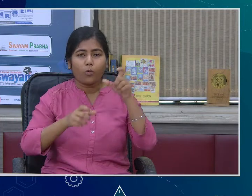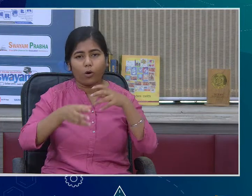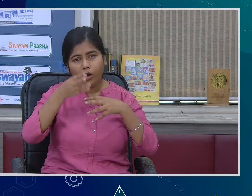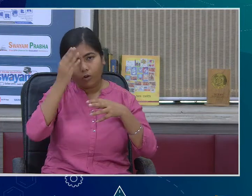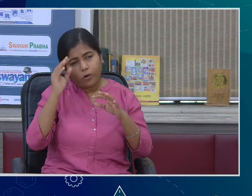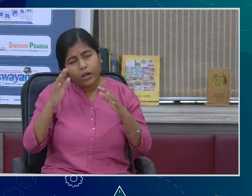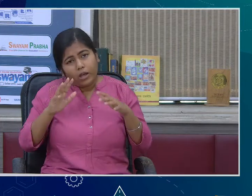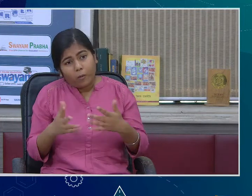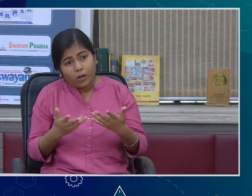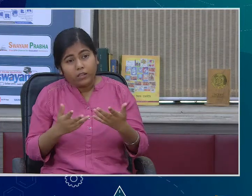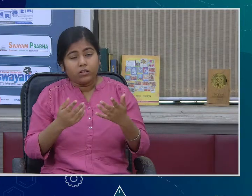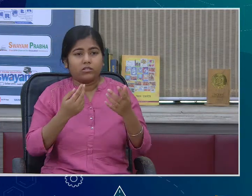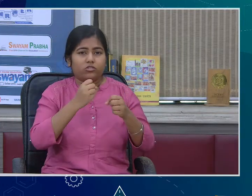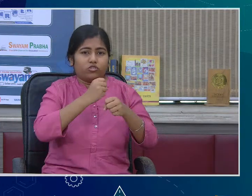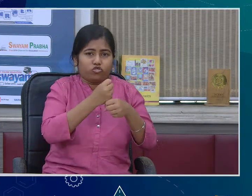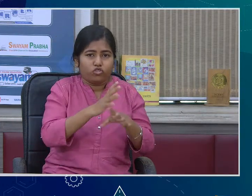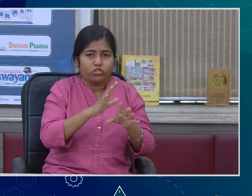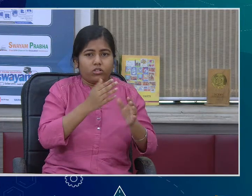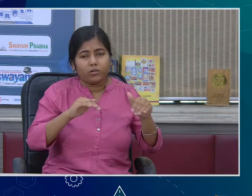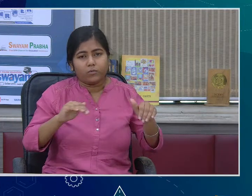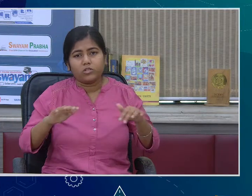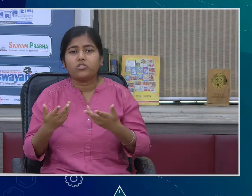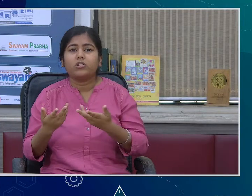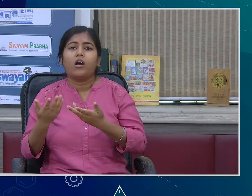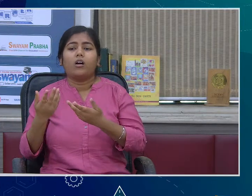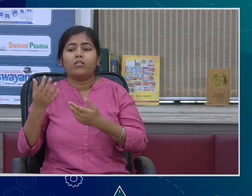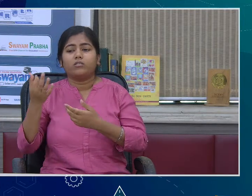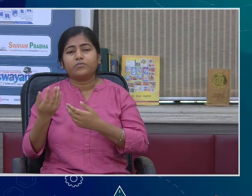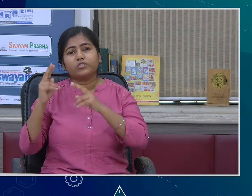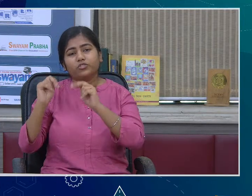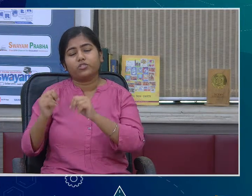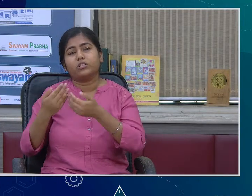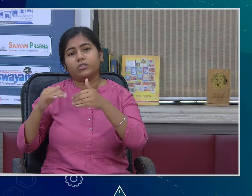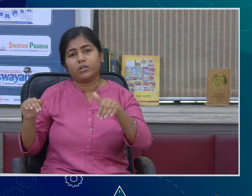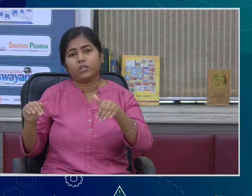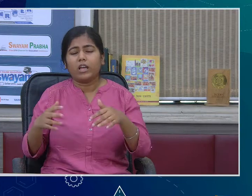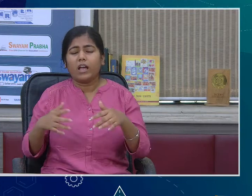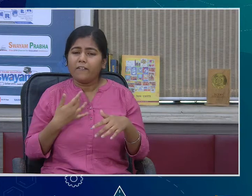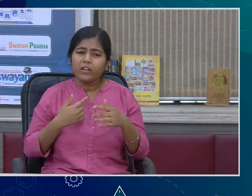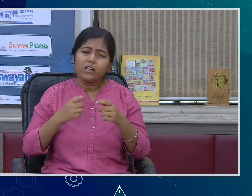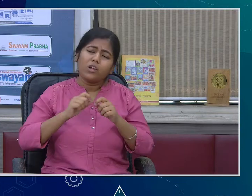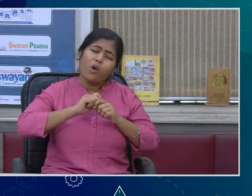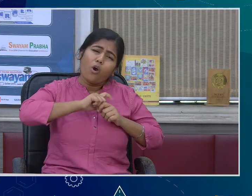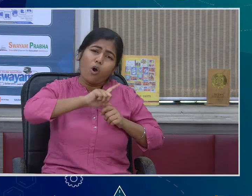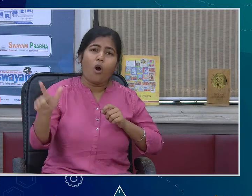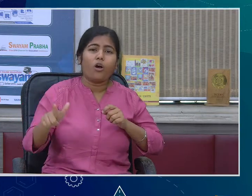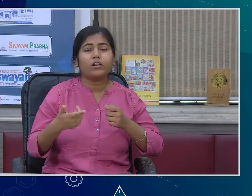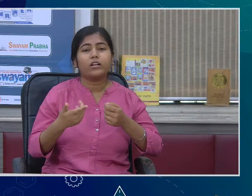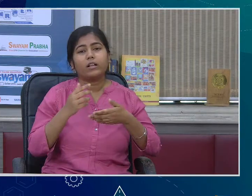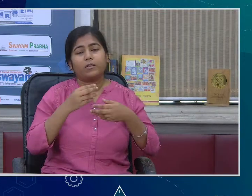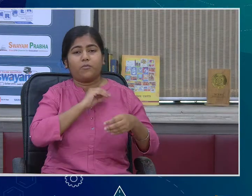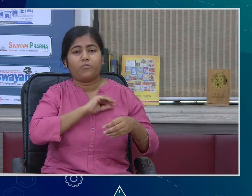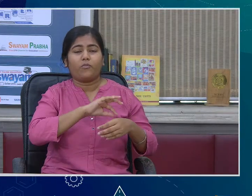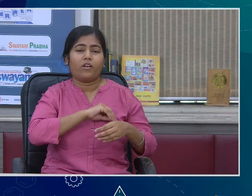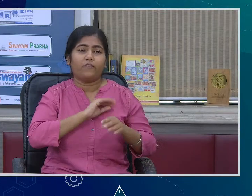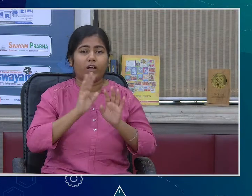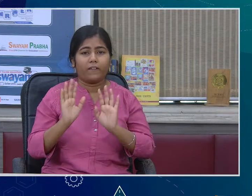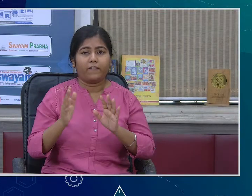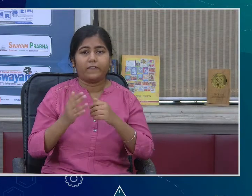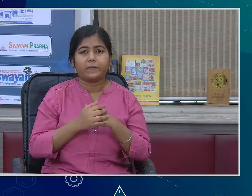special needs children or it is going to be beneficial for everybody actually. It will enhance the whole teaching